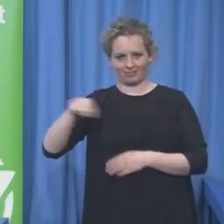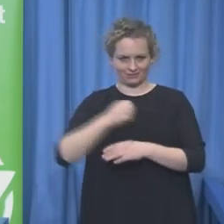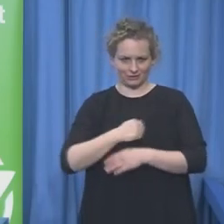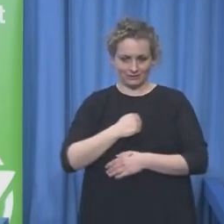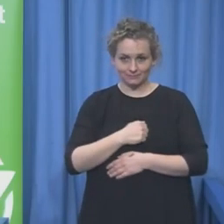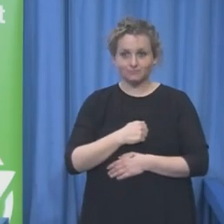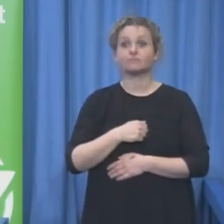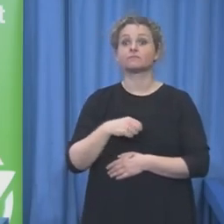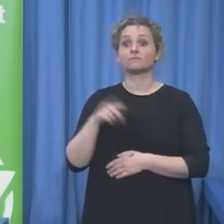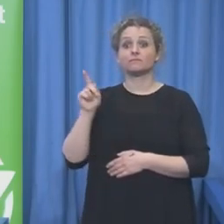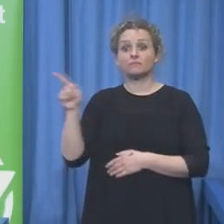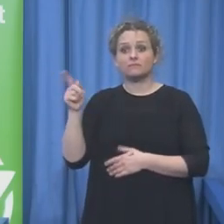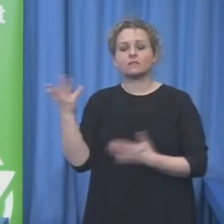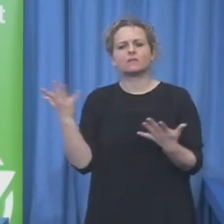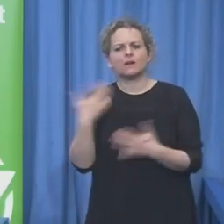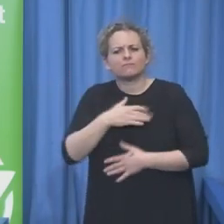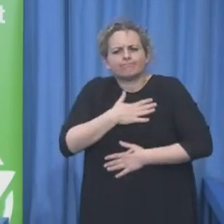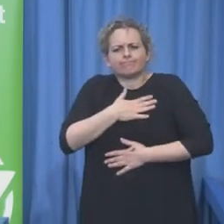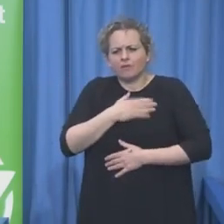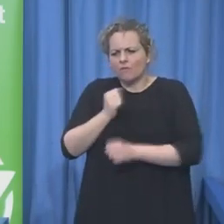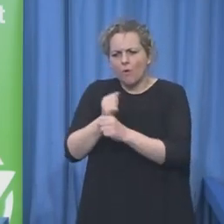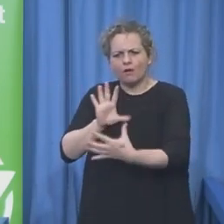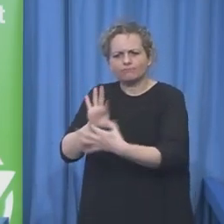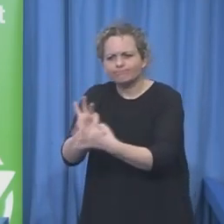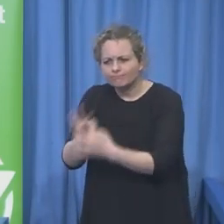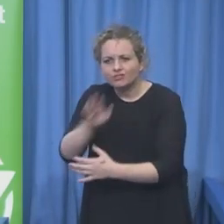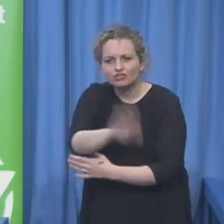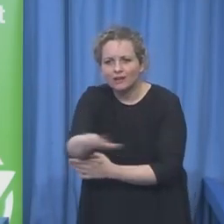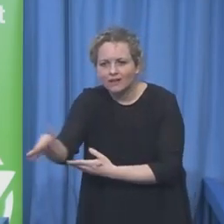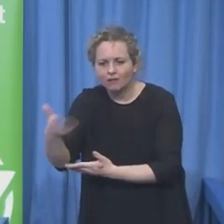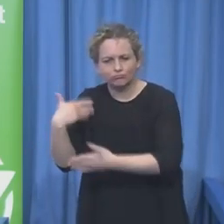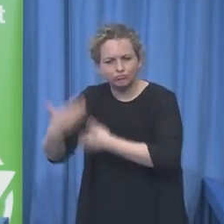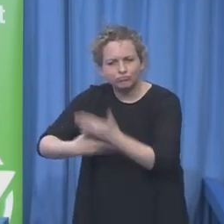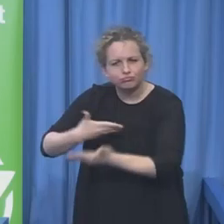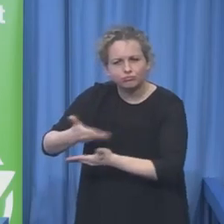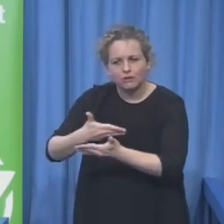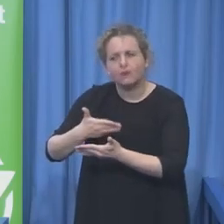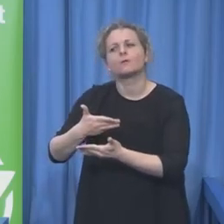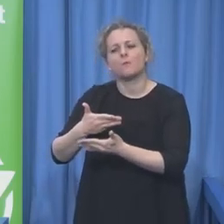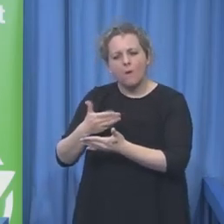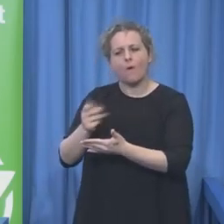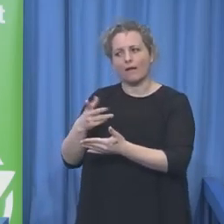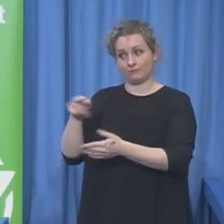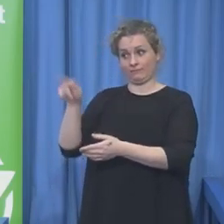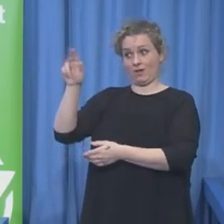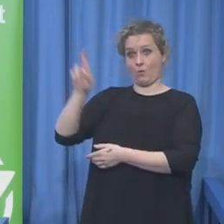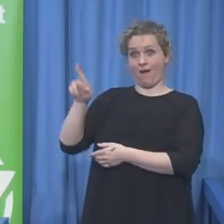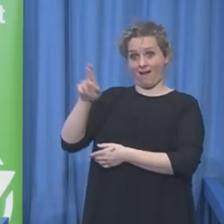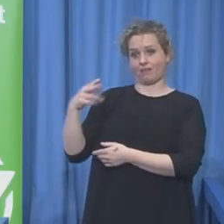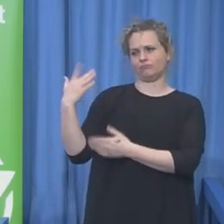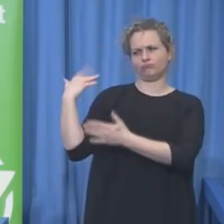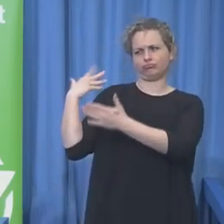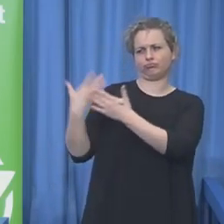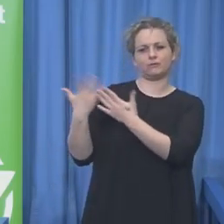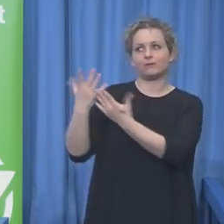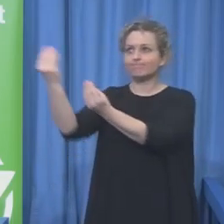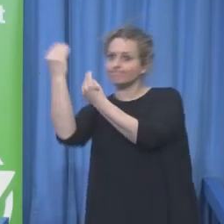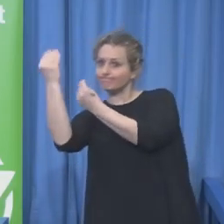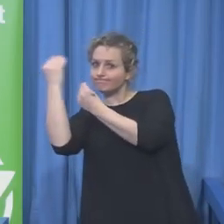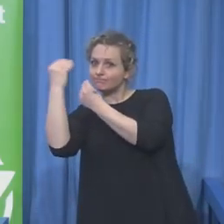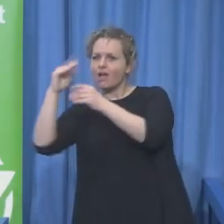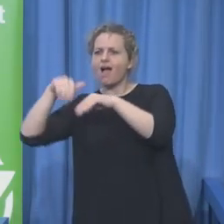Employment at Champlain Community Services, worked with him for a year and a half to develop a comprehensive portfolio that is now seen as a standard